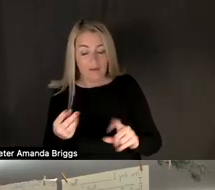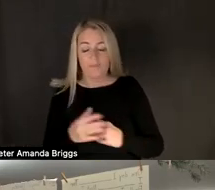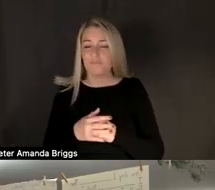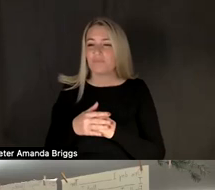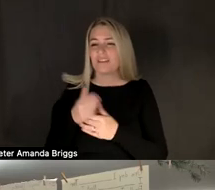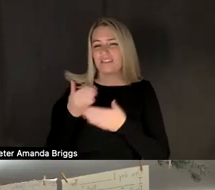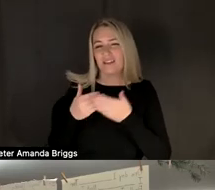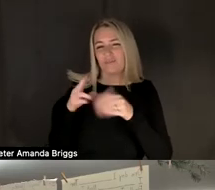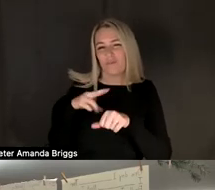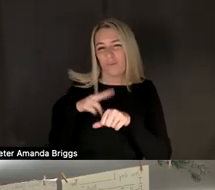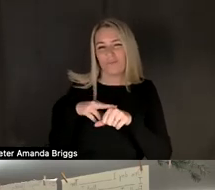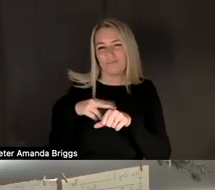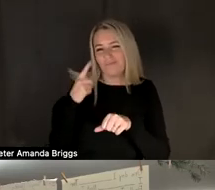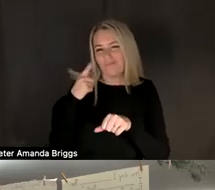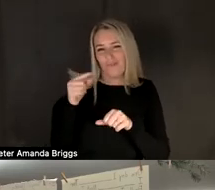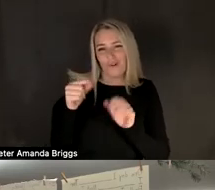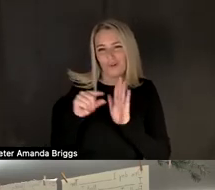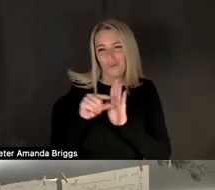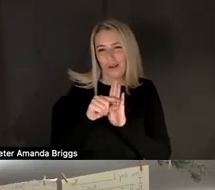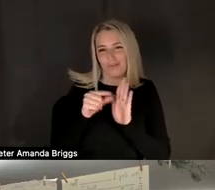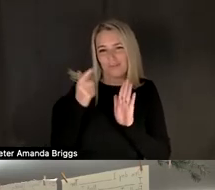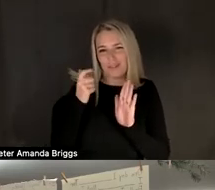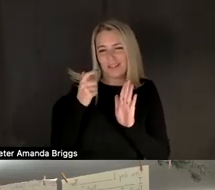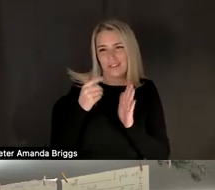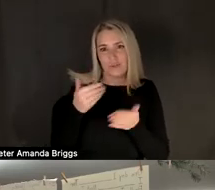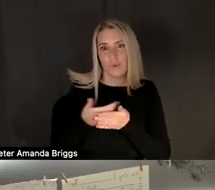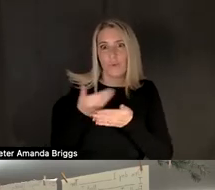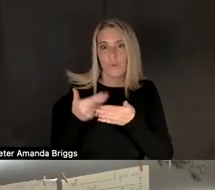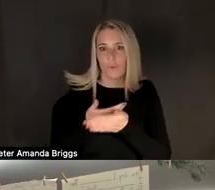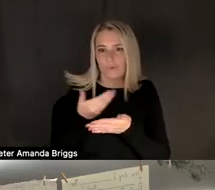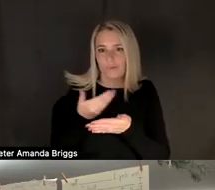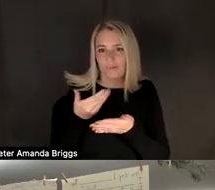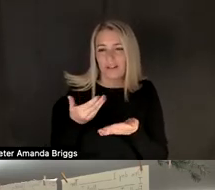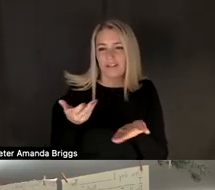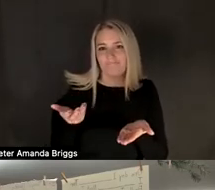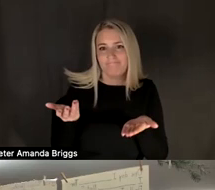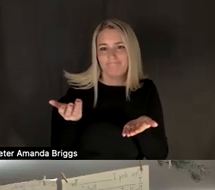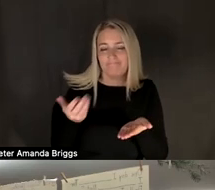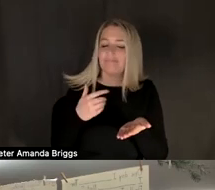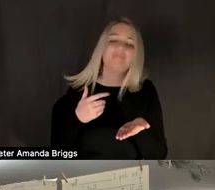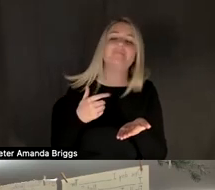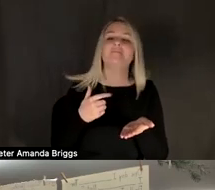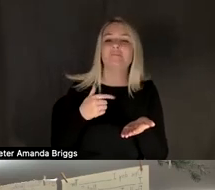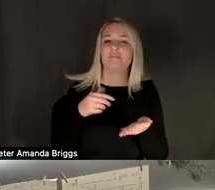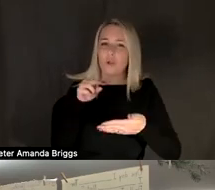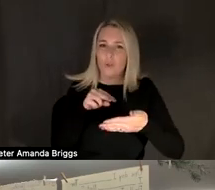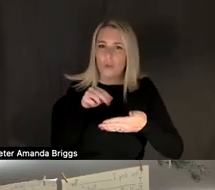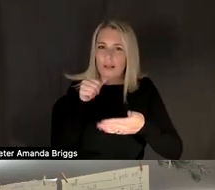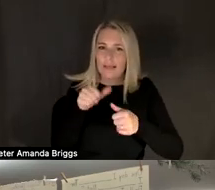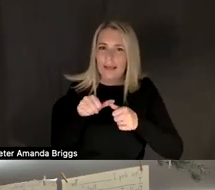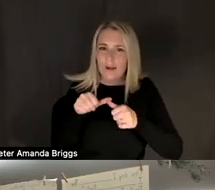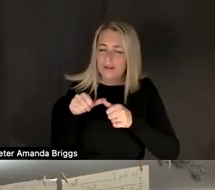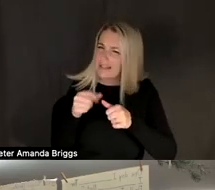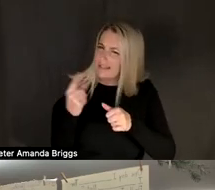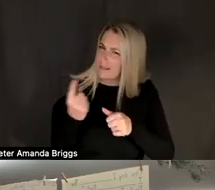first grade because it's just something that is still so new. I would just ask him, look at the letter. Is there something wrong with